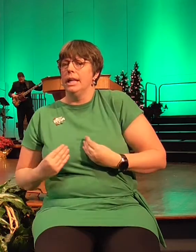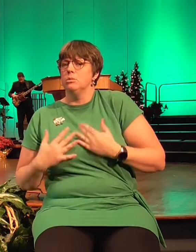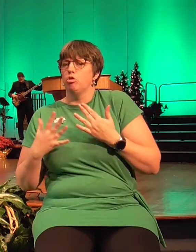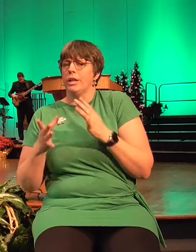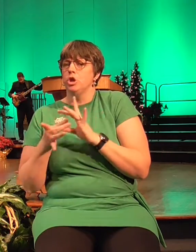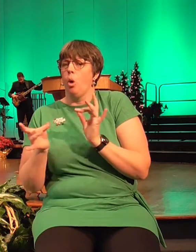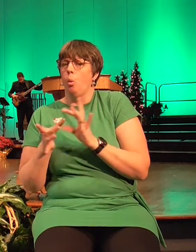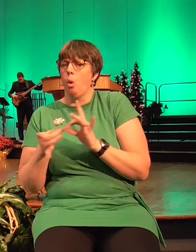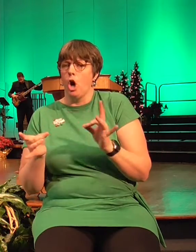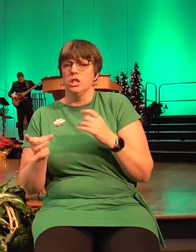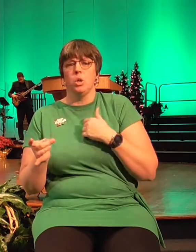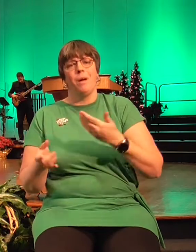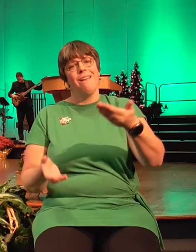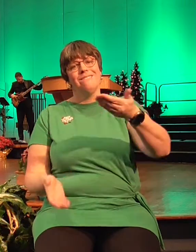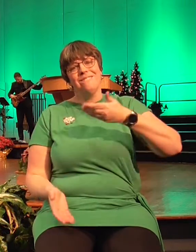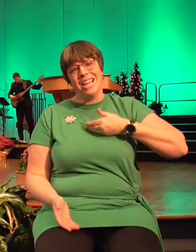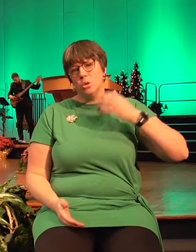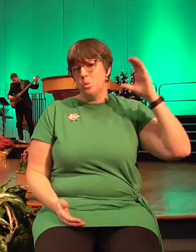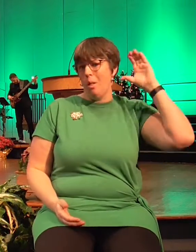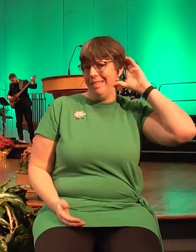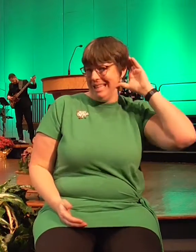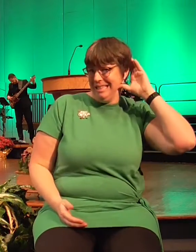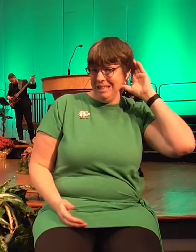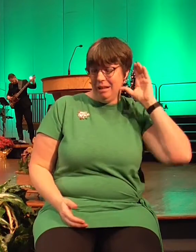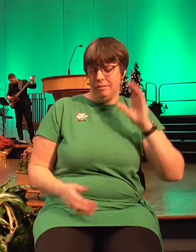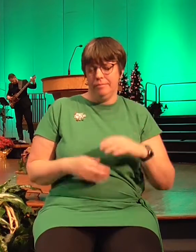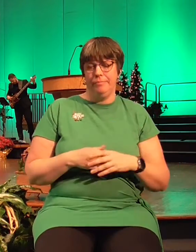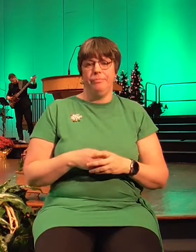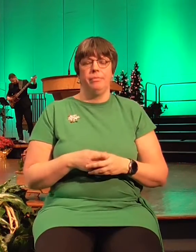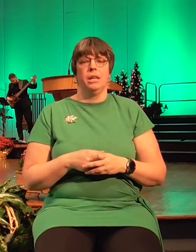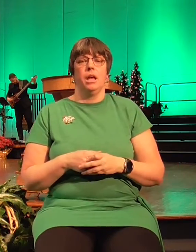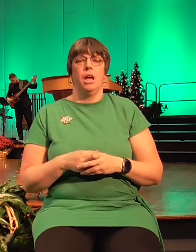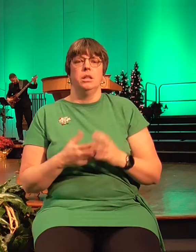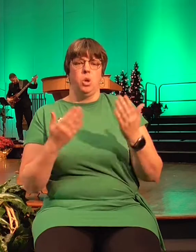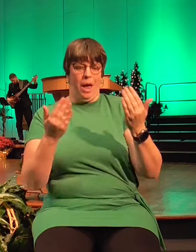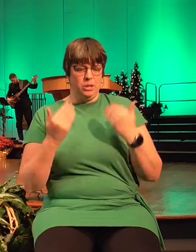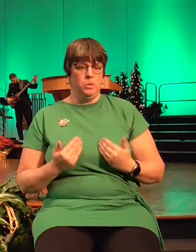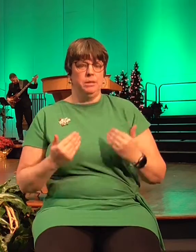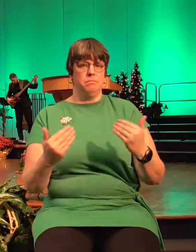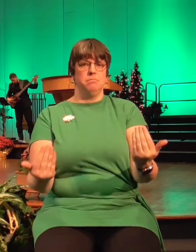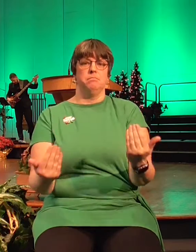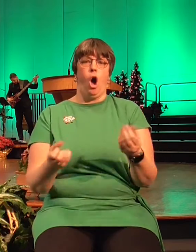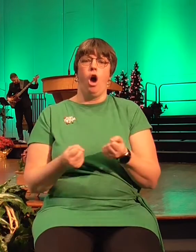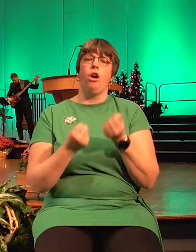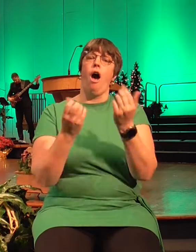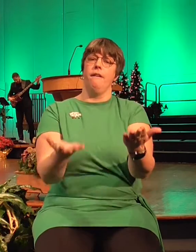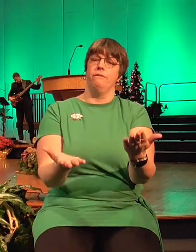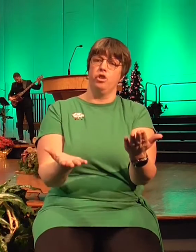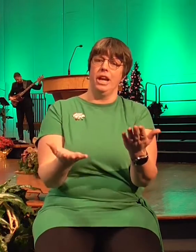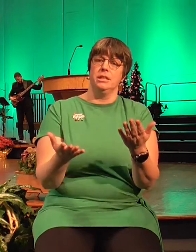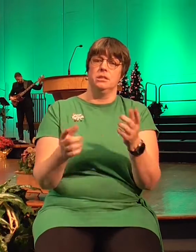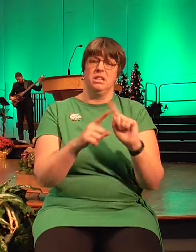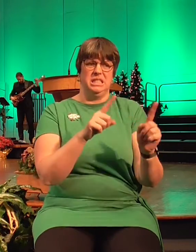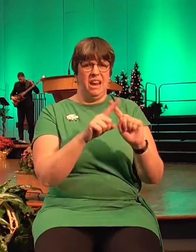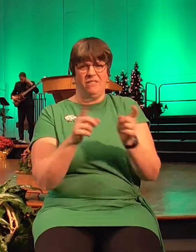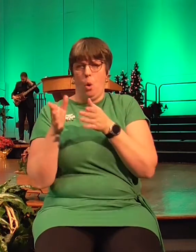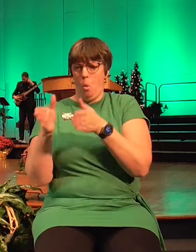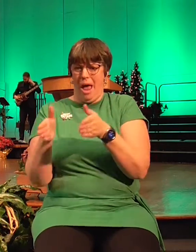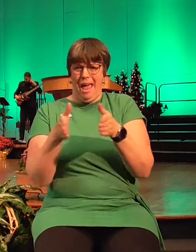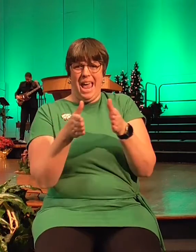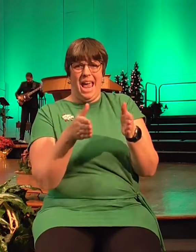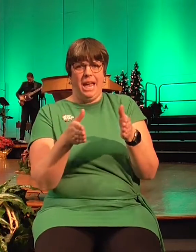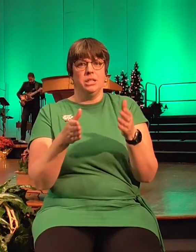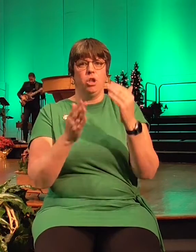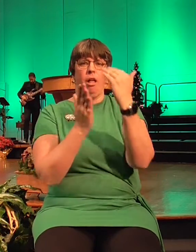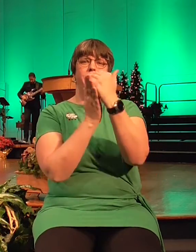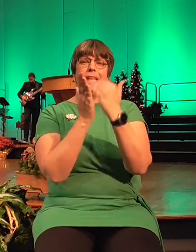and so we invite you to listen to that guidance now as we step into giving and sharing of our tithes and offerings. The ways that you can do that are listed on